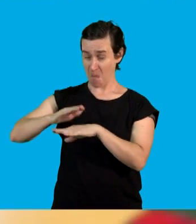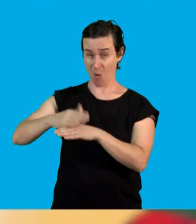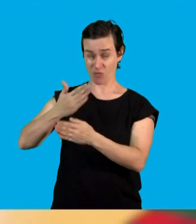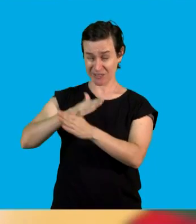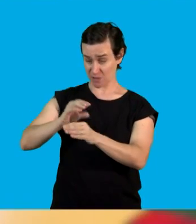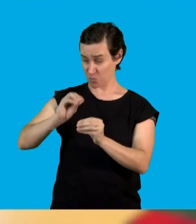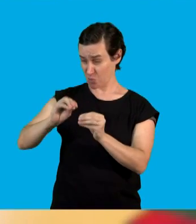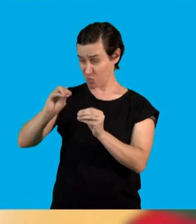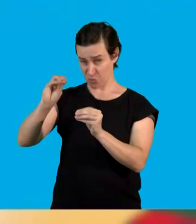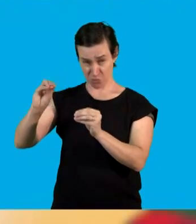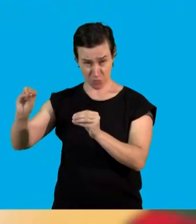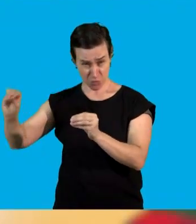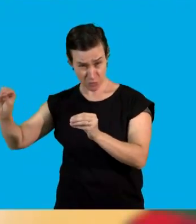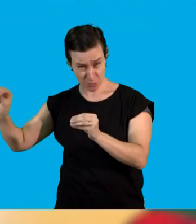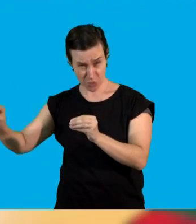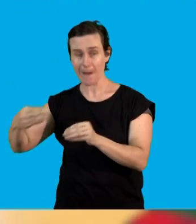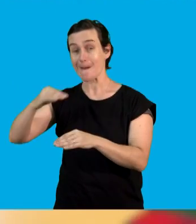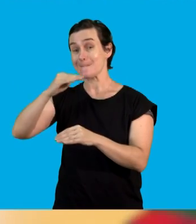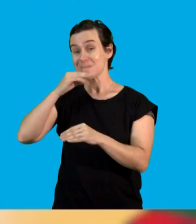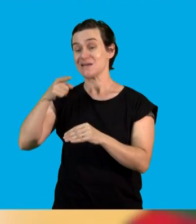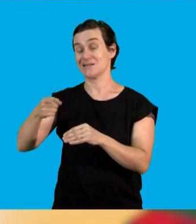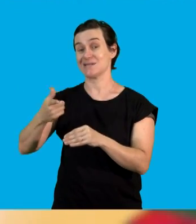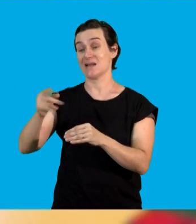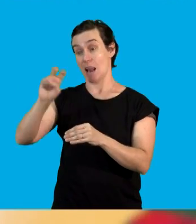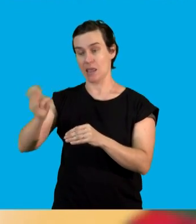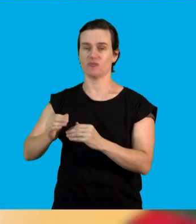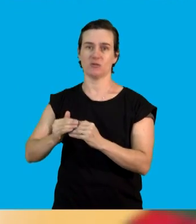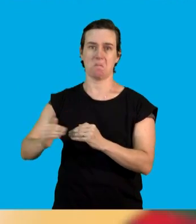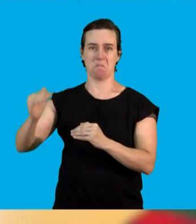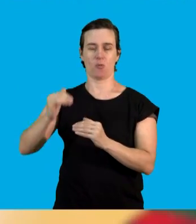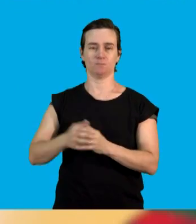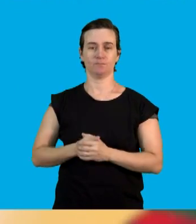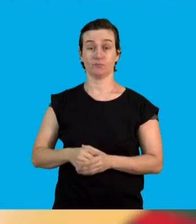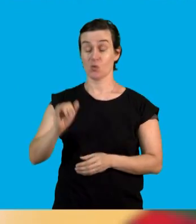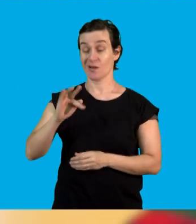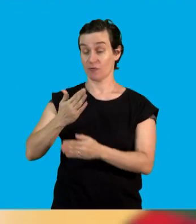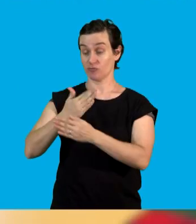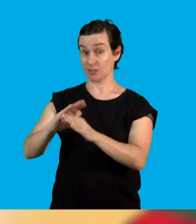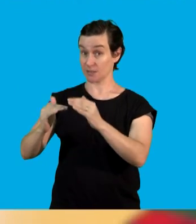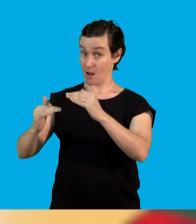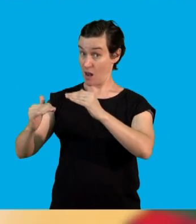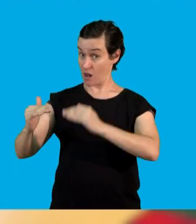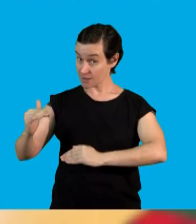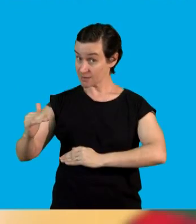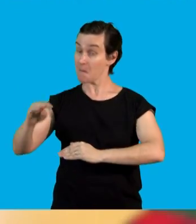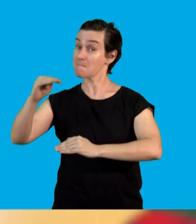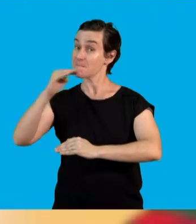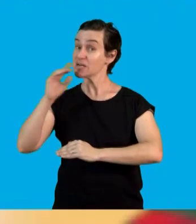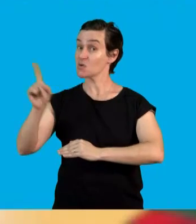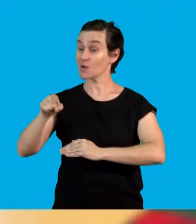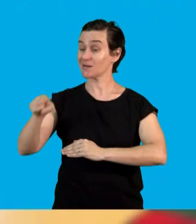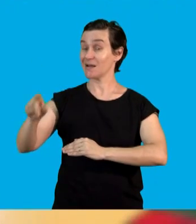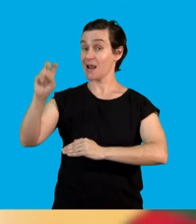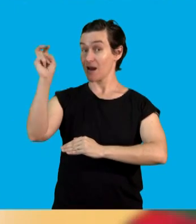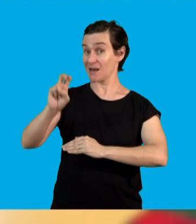entire circuit. And remember, because of the relationship between the resistance and the current, when we are decreasing the resistance, that simply means that the